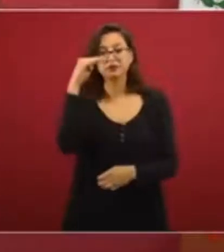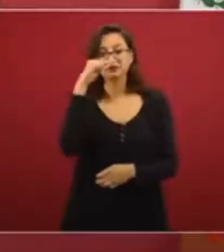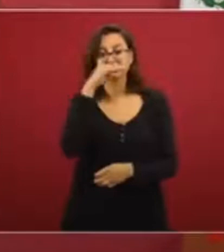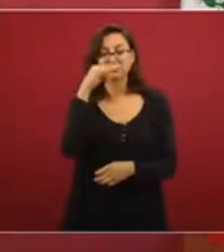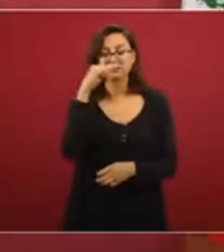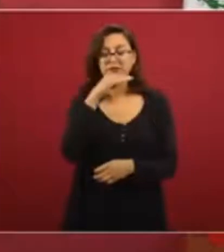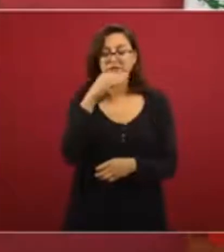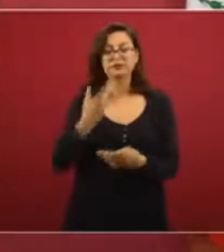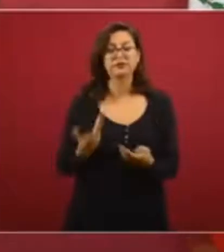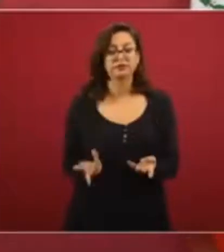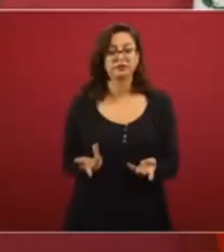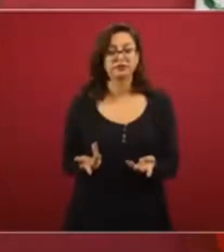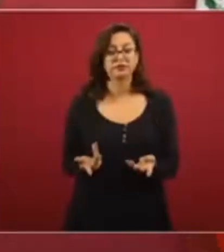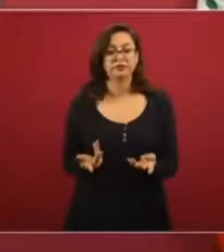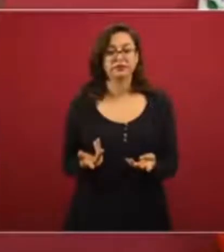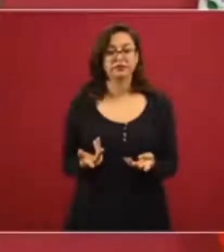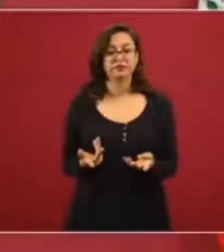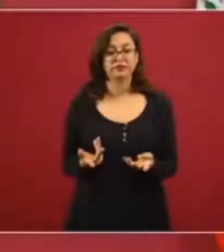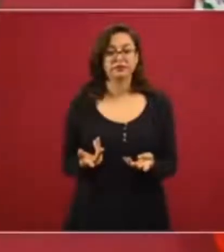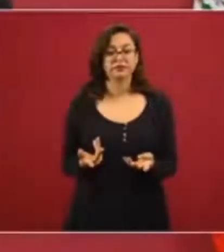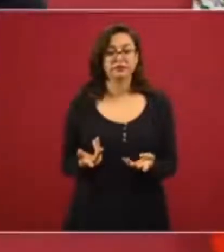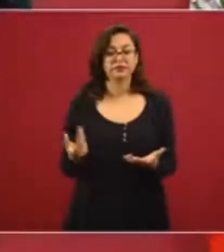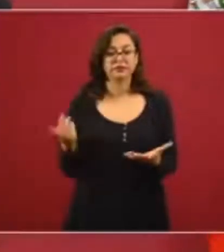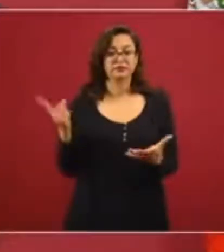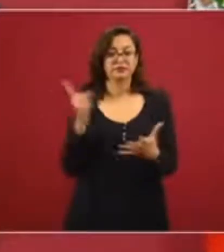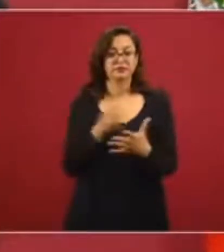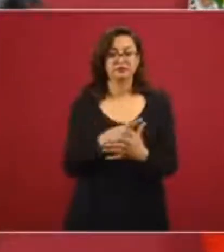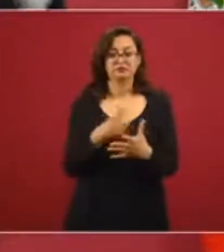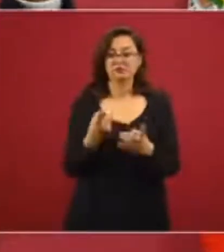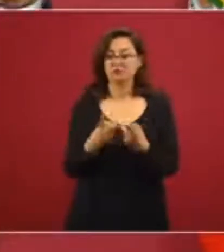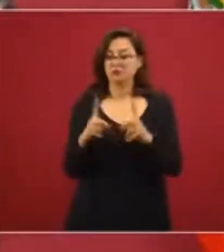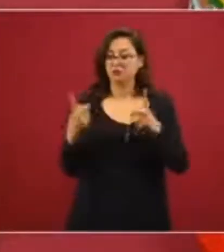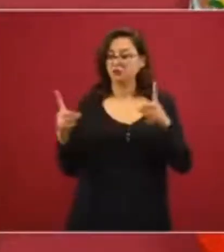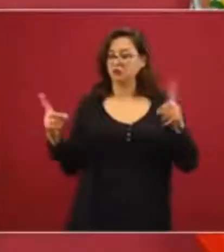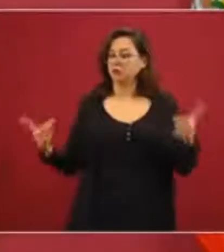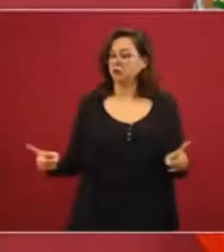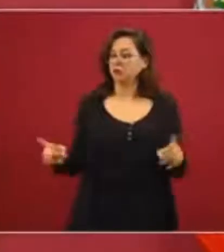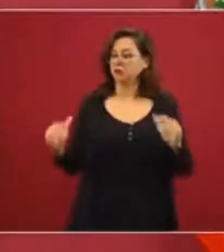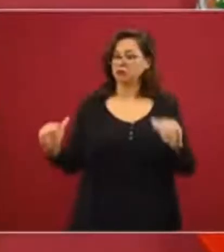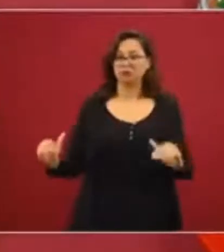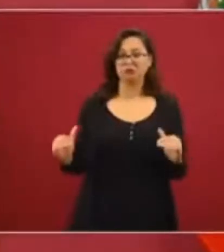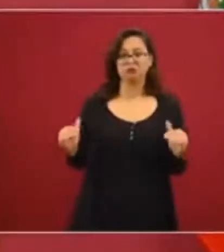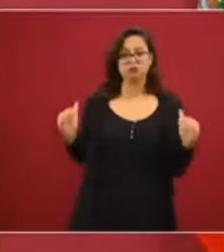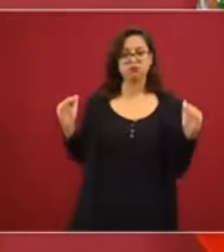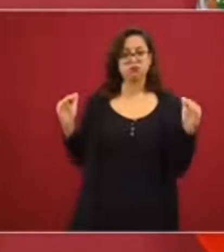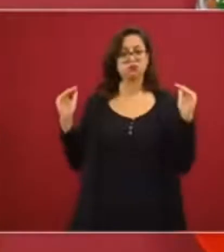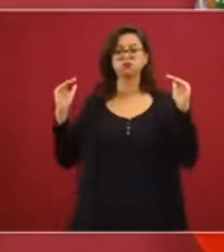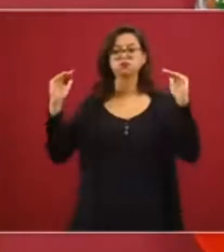nivel de desarrollo